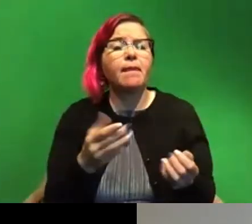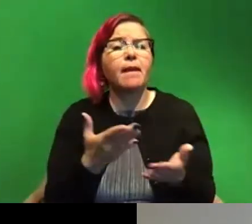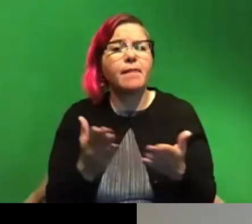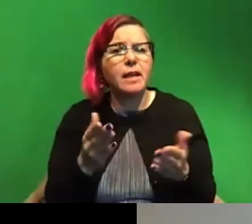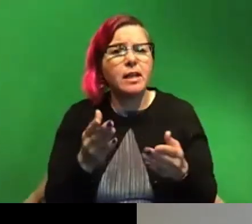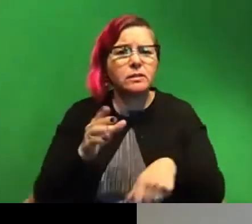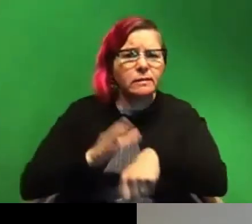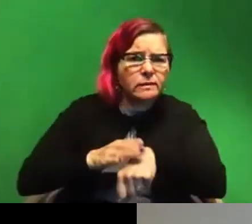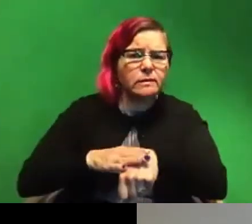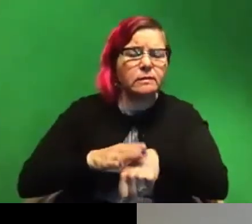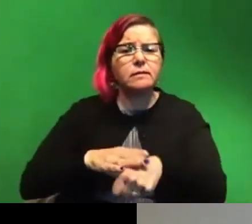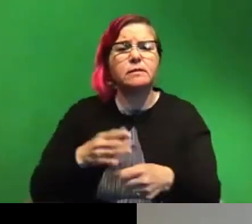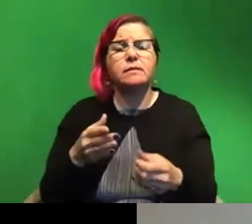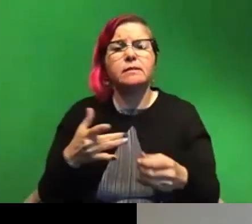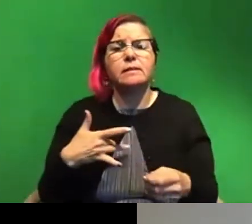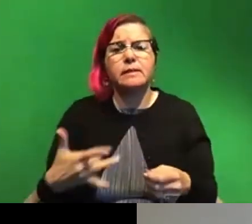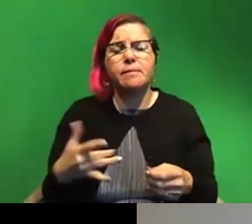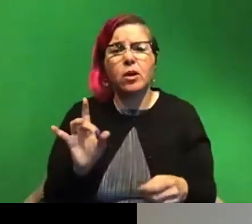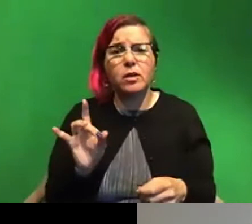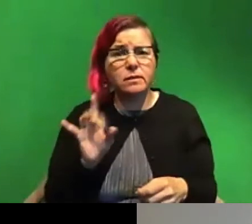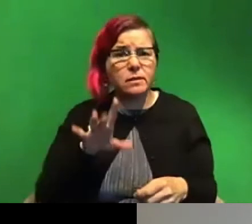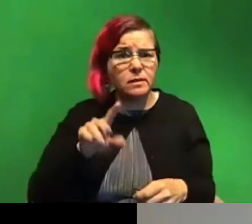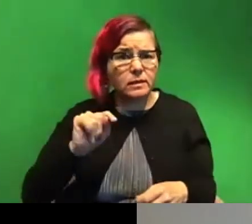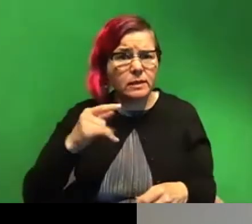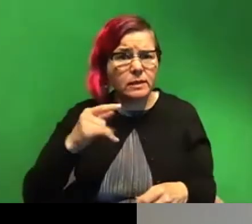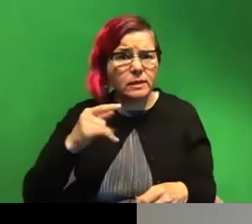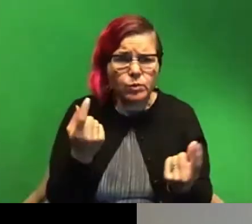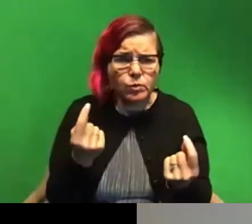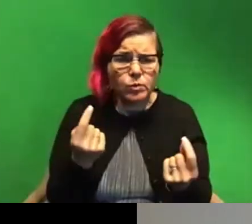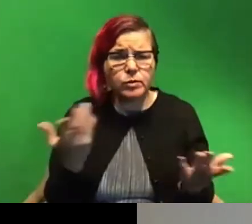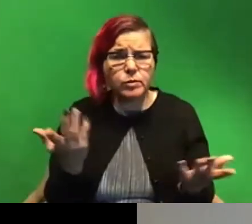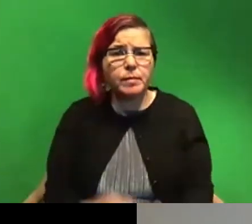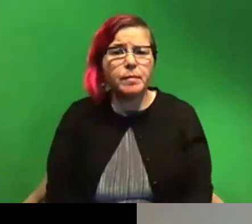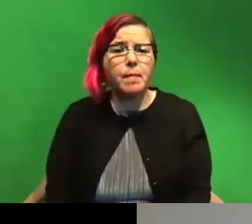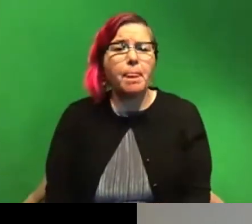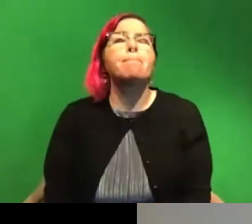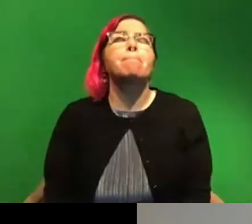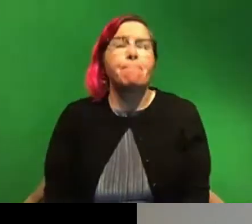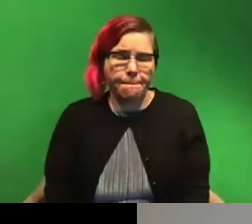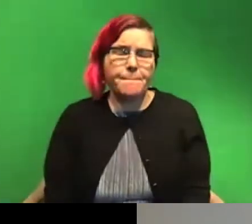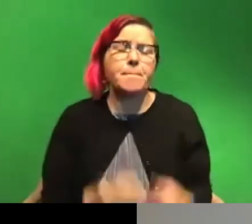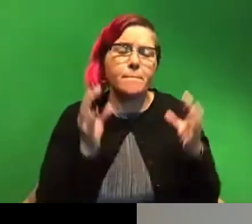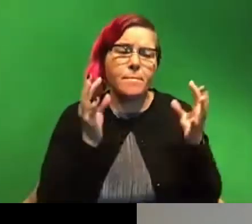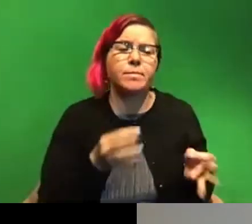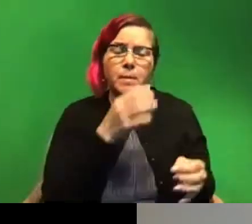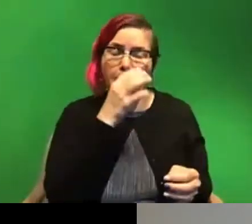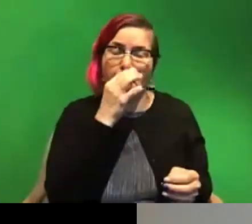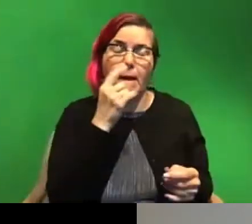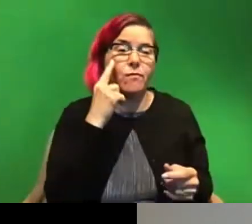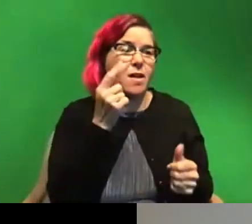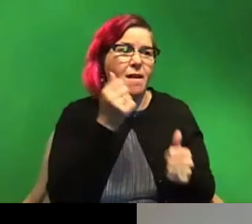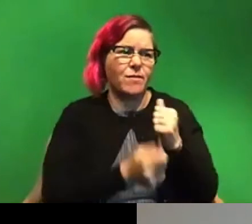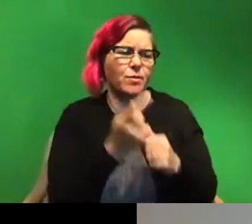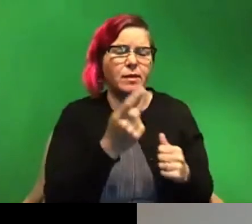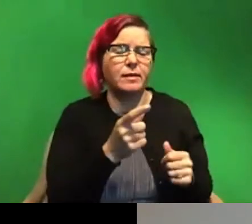wary of, general like tips for things to do, anything like that? Absolutely. So I think that for everyone, there, as